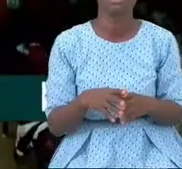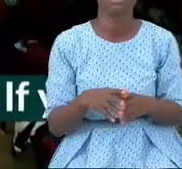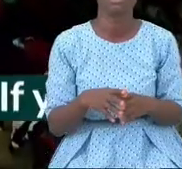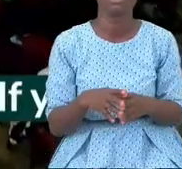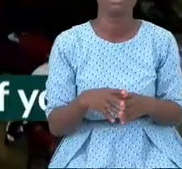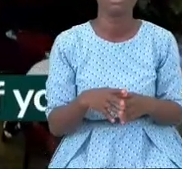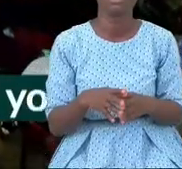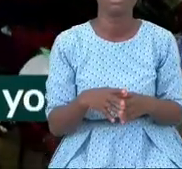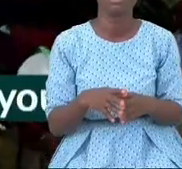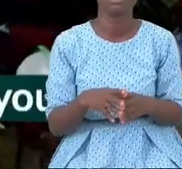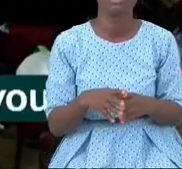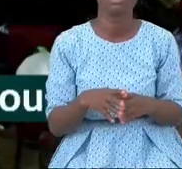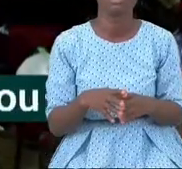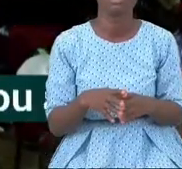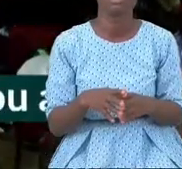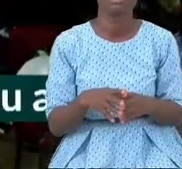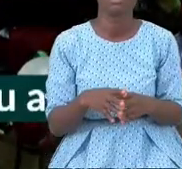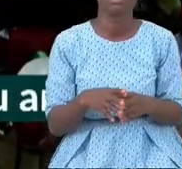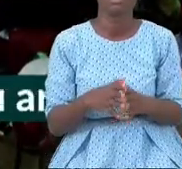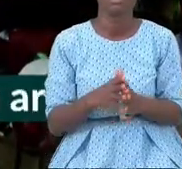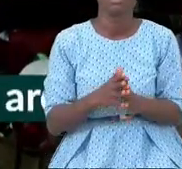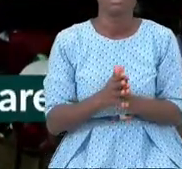you raise the flag. To my left,